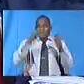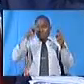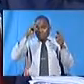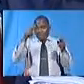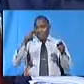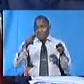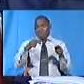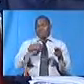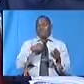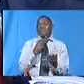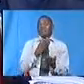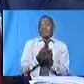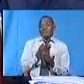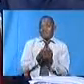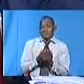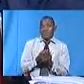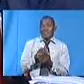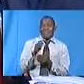those